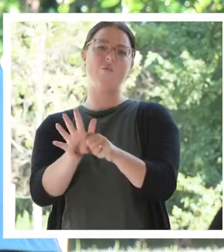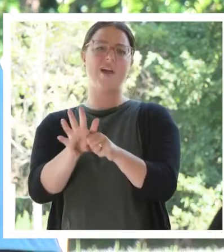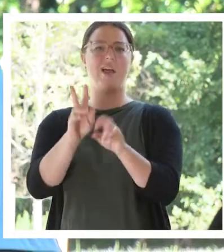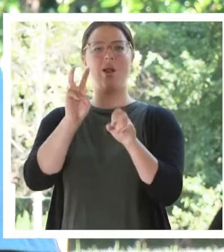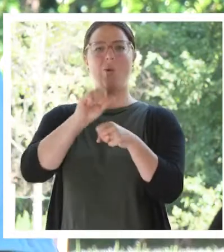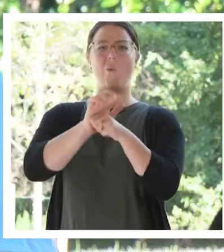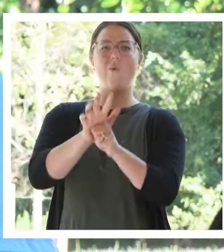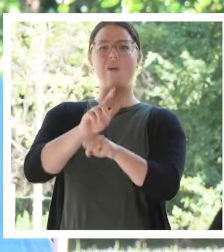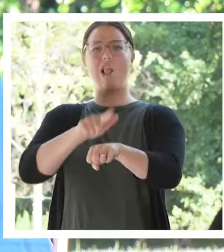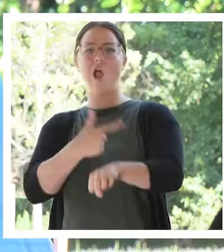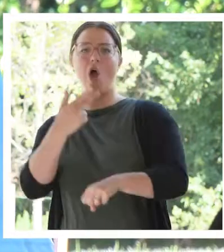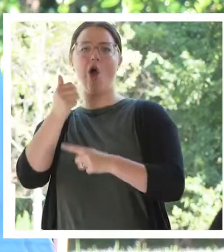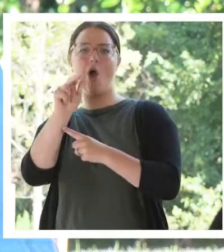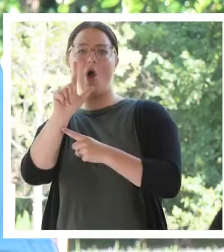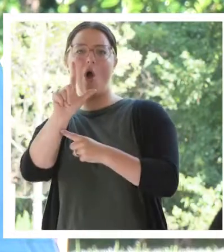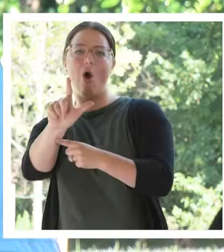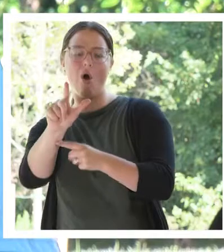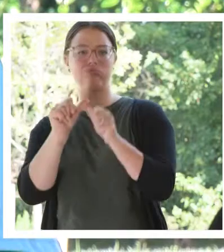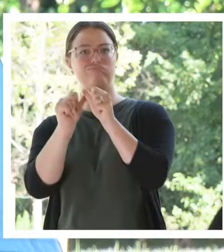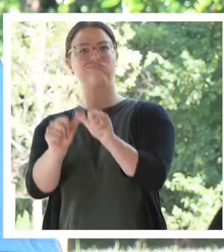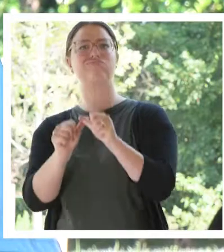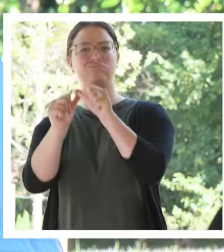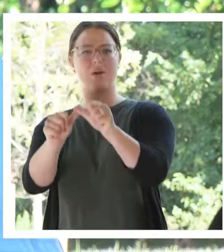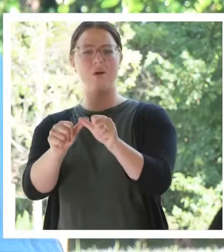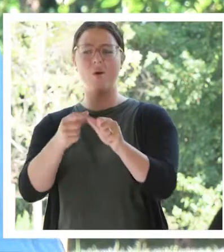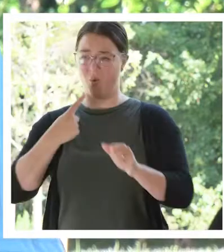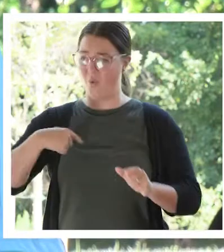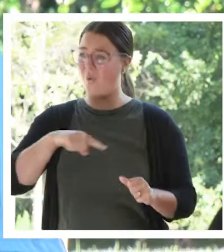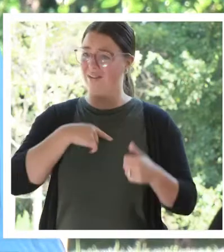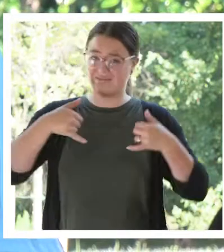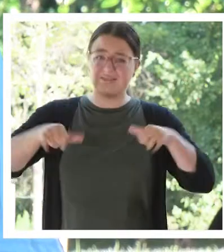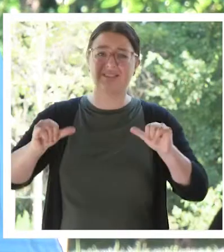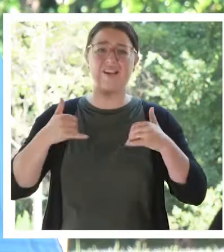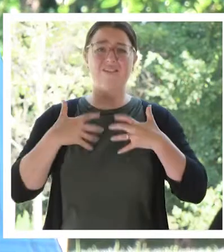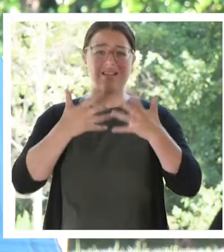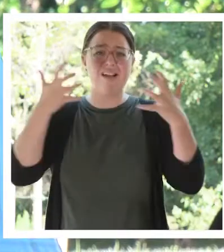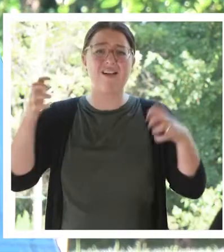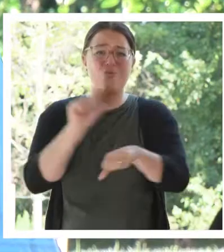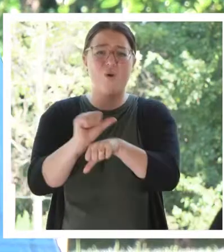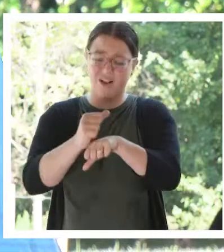We got a lot of work to do for all these people. So,